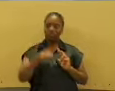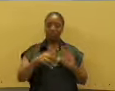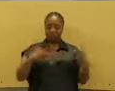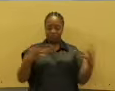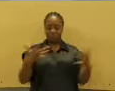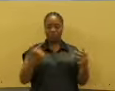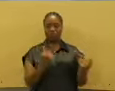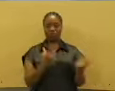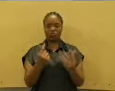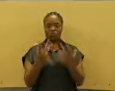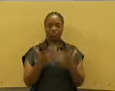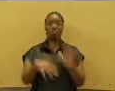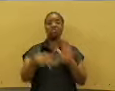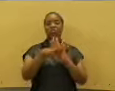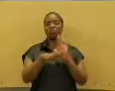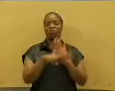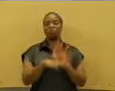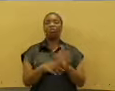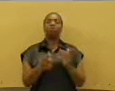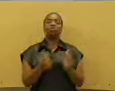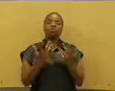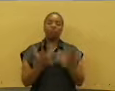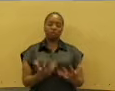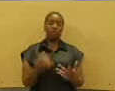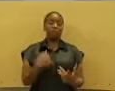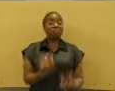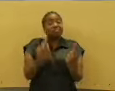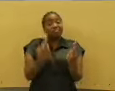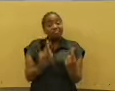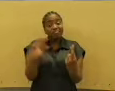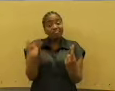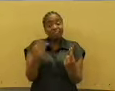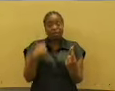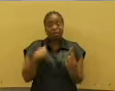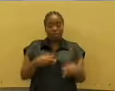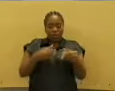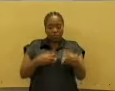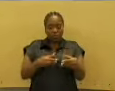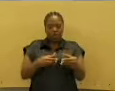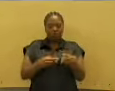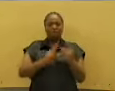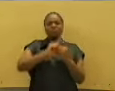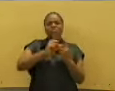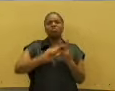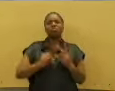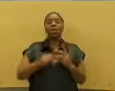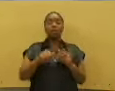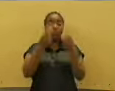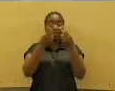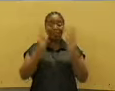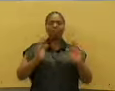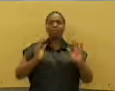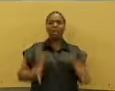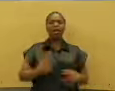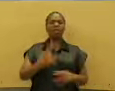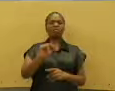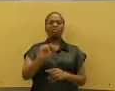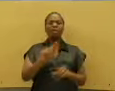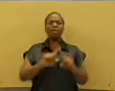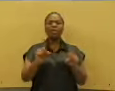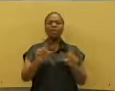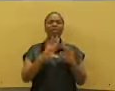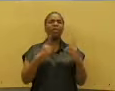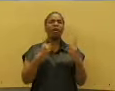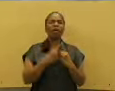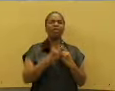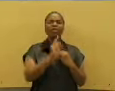trying to basically highlights, and what we were hoping is that documents could be used by different, not just university, but unit spaces departments